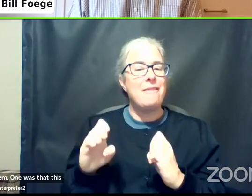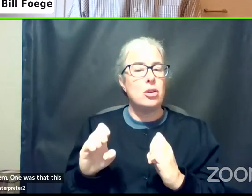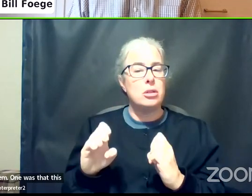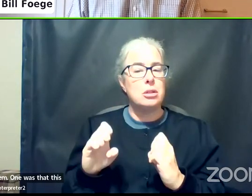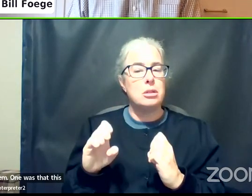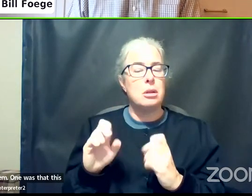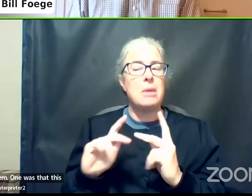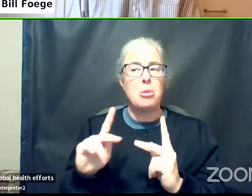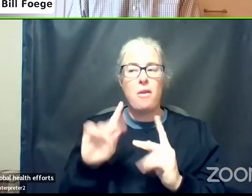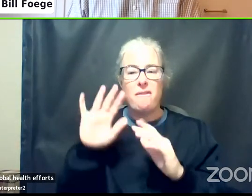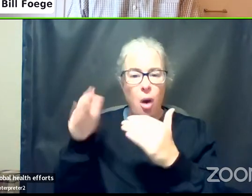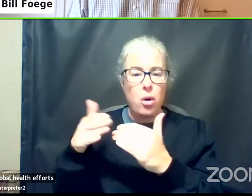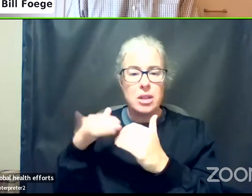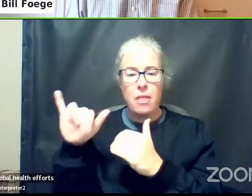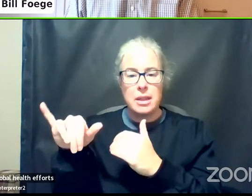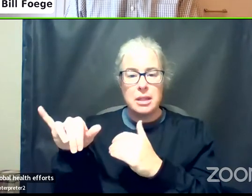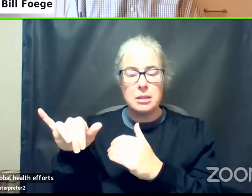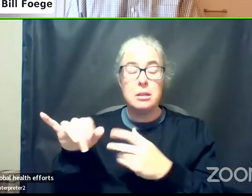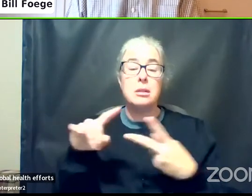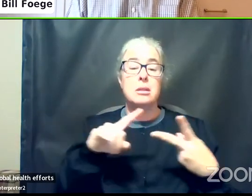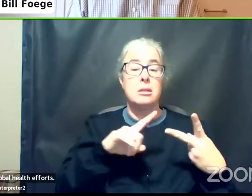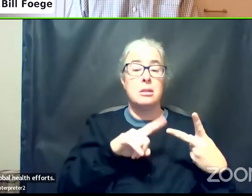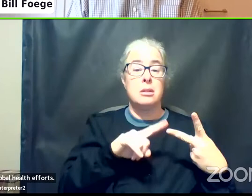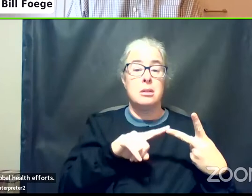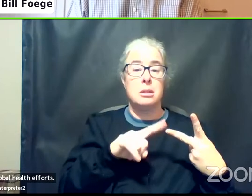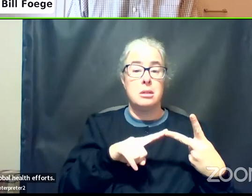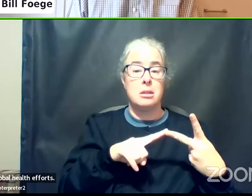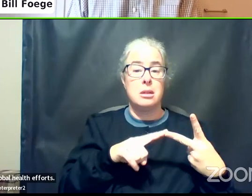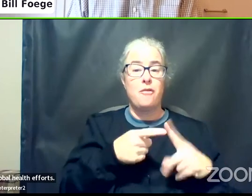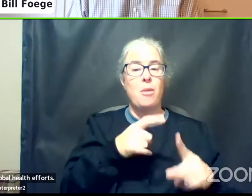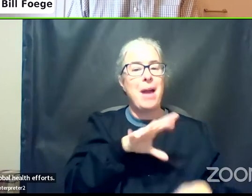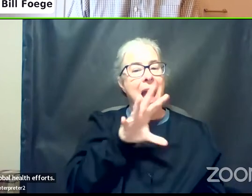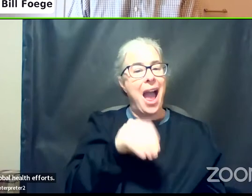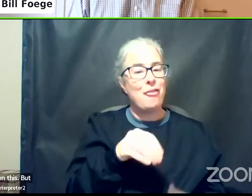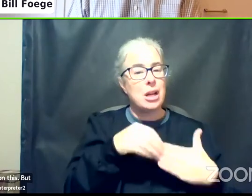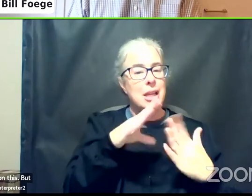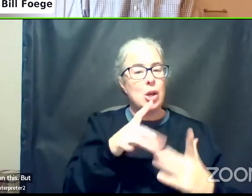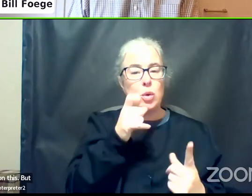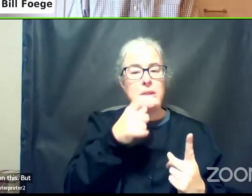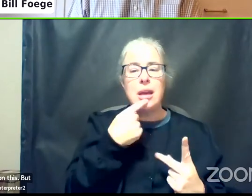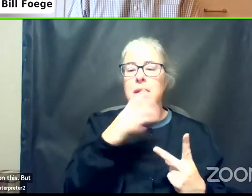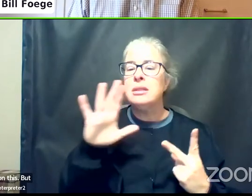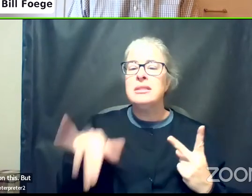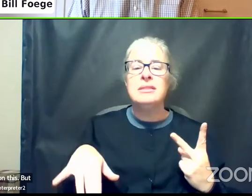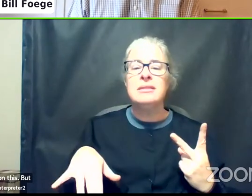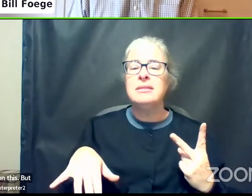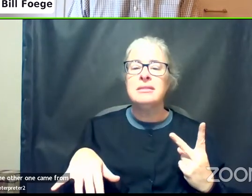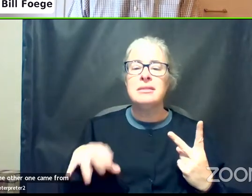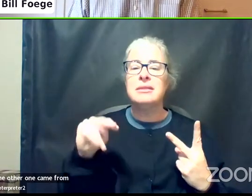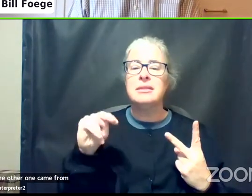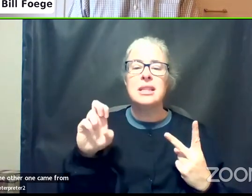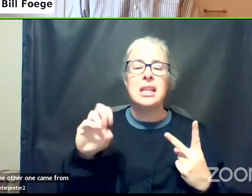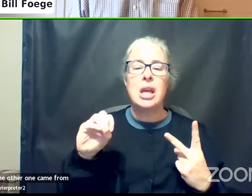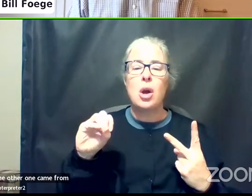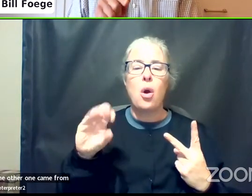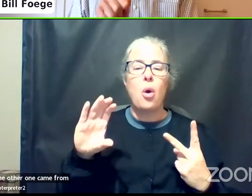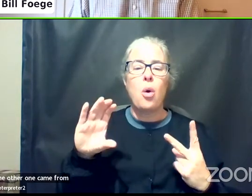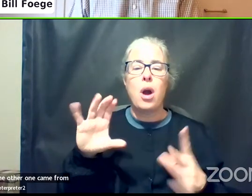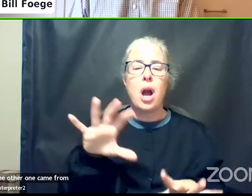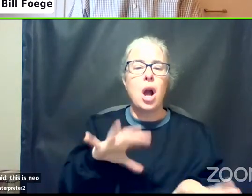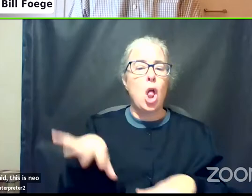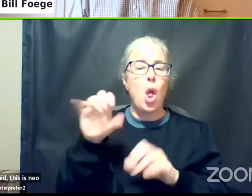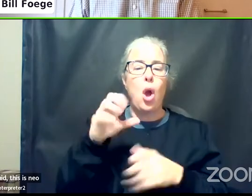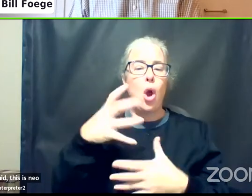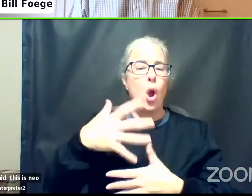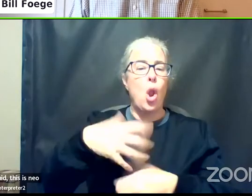people would focus on this but the other one came from an African leader who said this is neo-colonialism you're